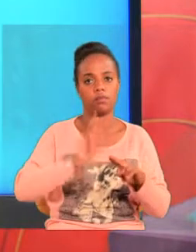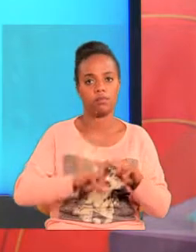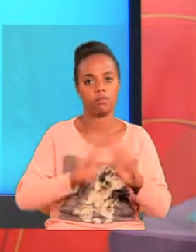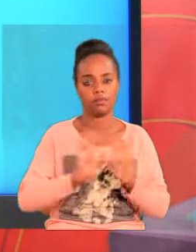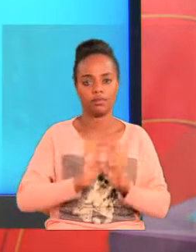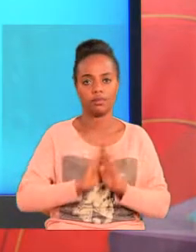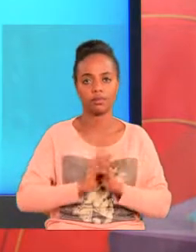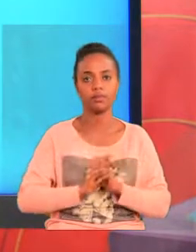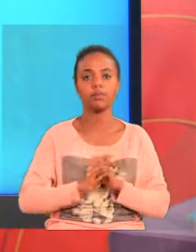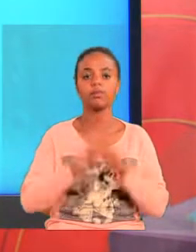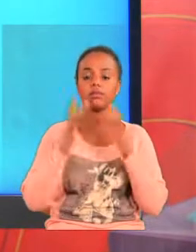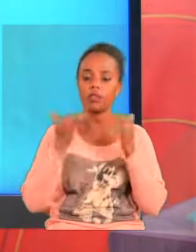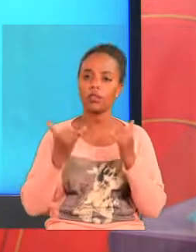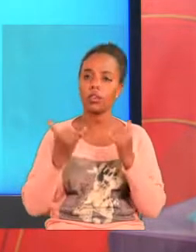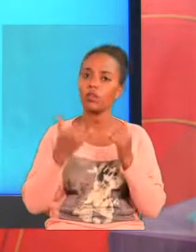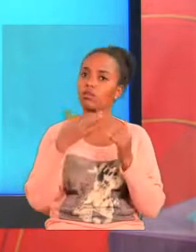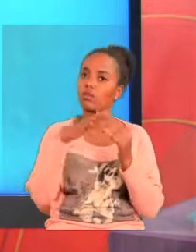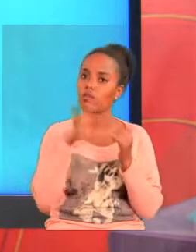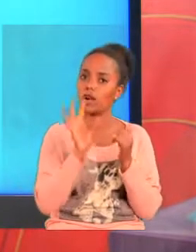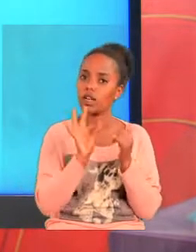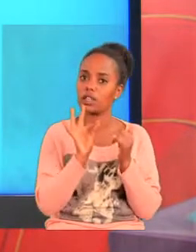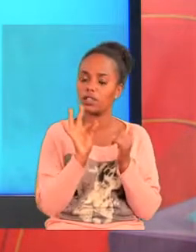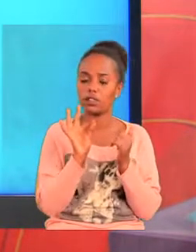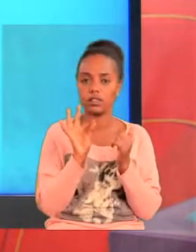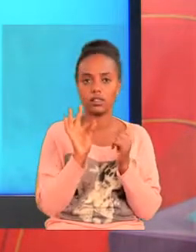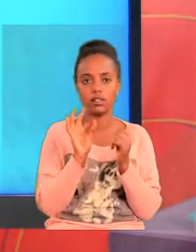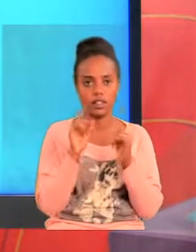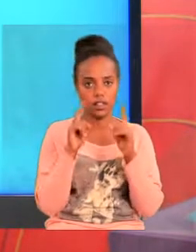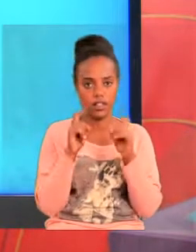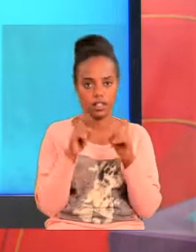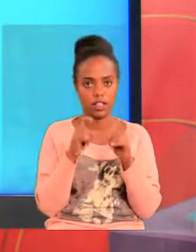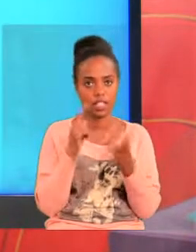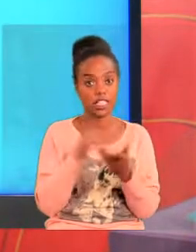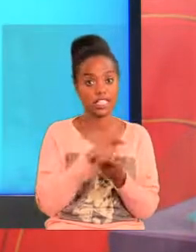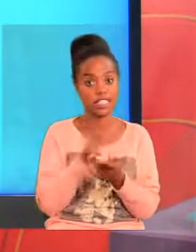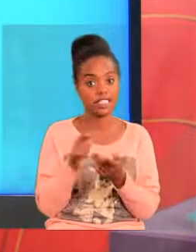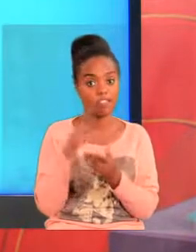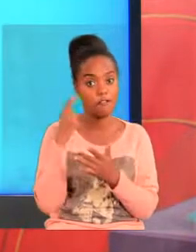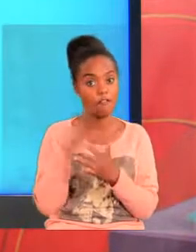Now to find it is to test its validity.